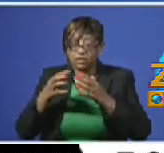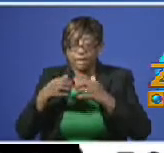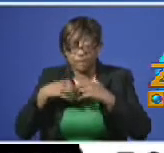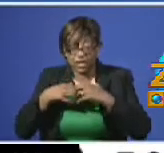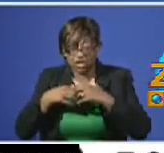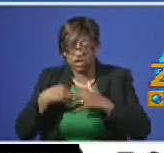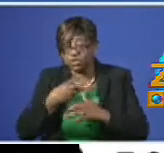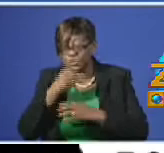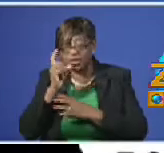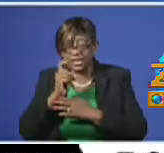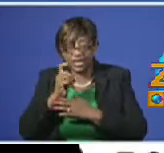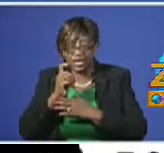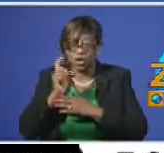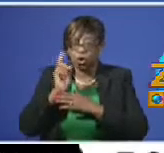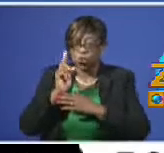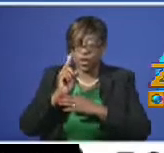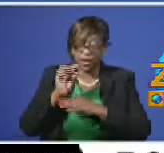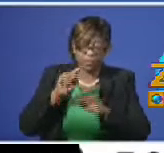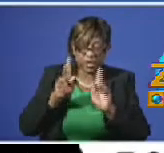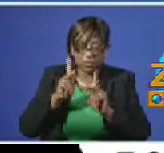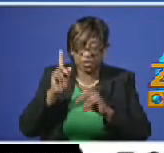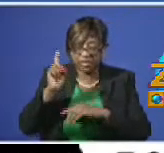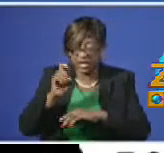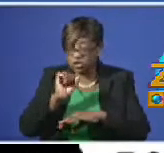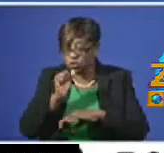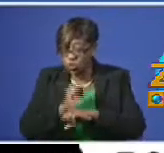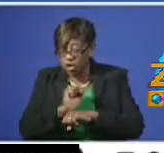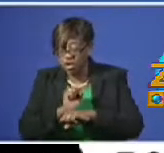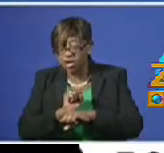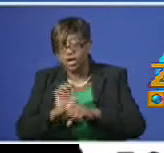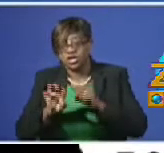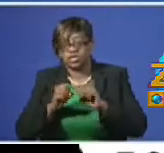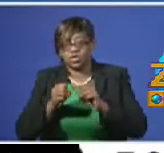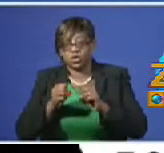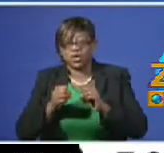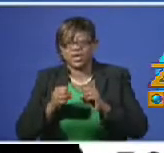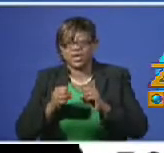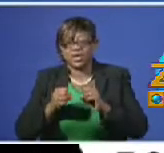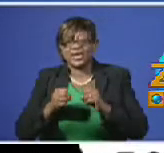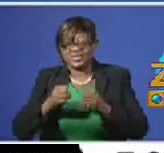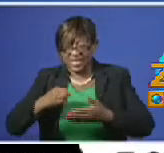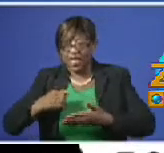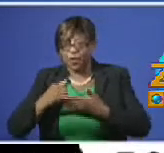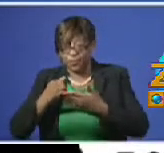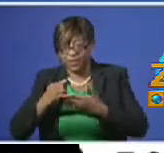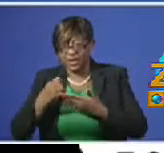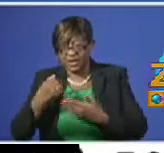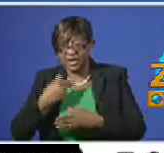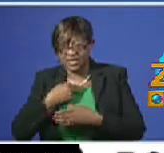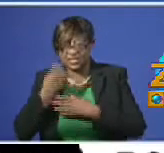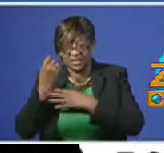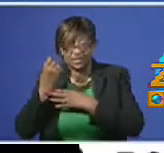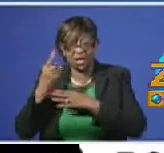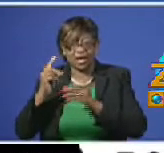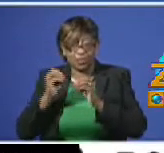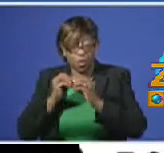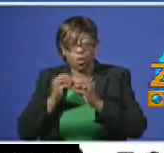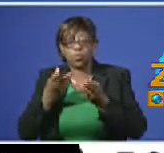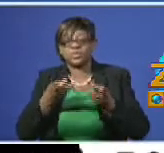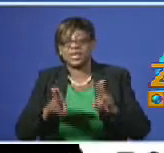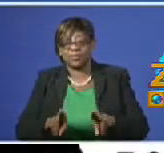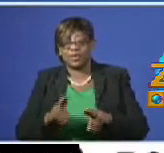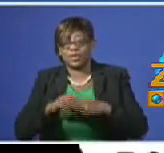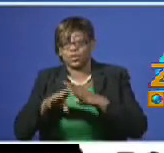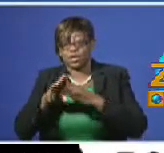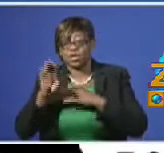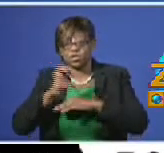needs actually are, what our human resource needs are. So the analytics definitely are getting us a much better picture of what's going on with COVID-19 in the